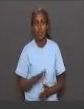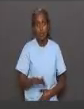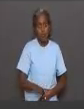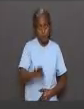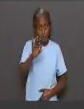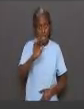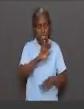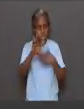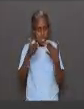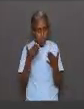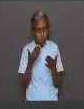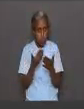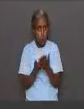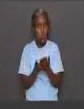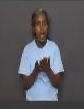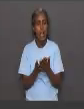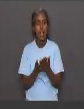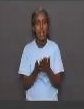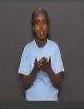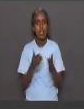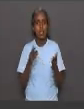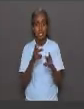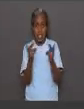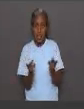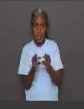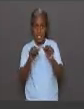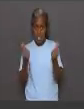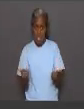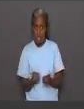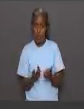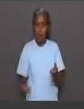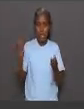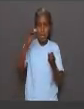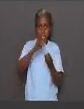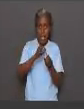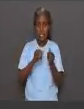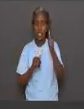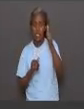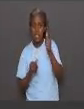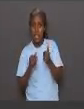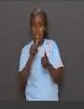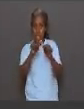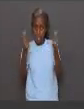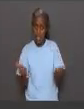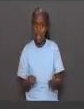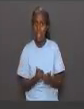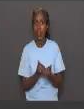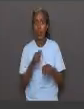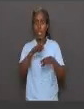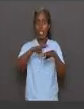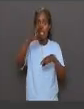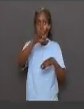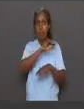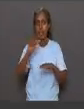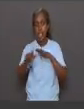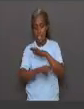To find the total surface area, we must add the area of the upper and